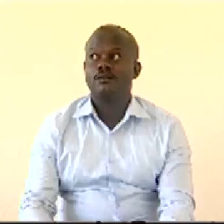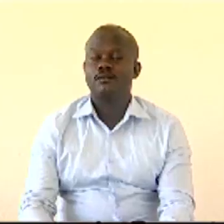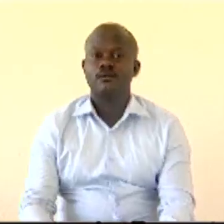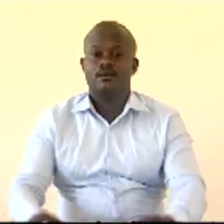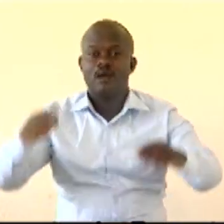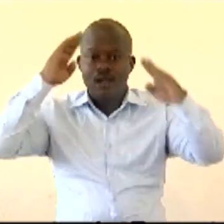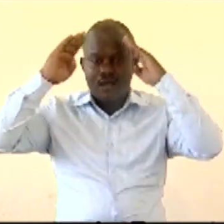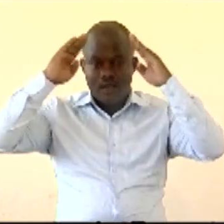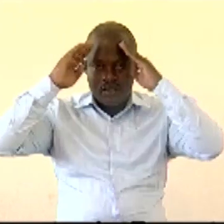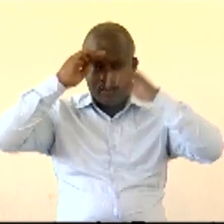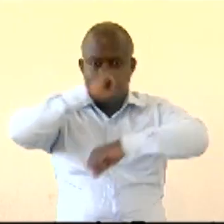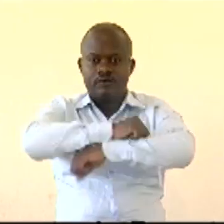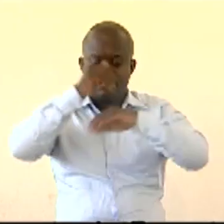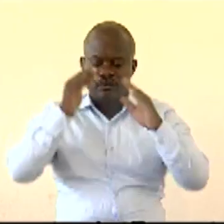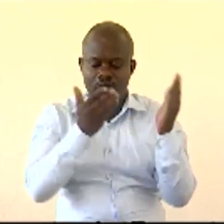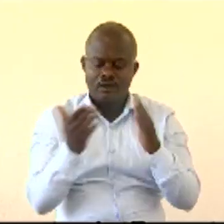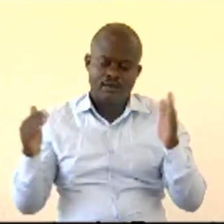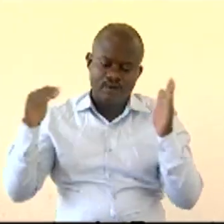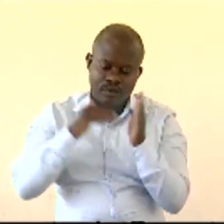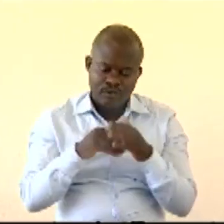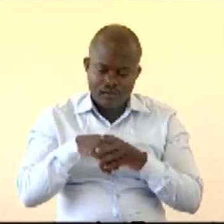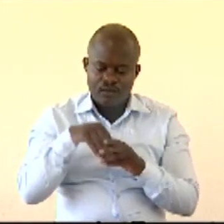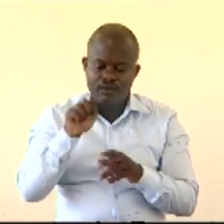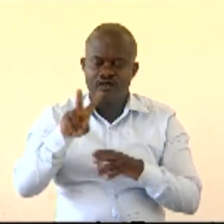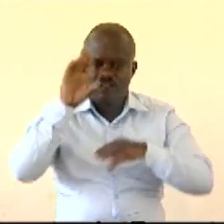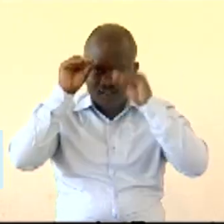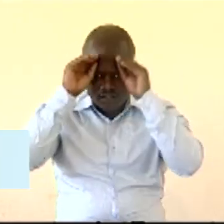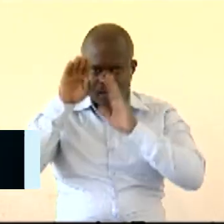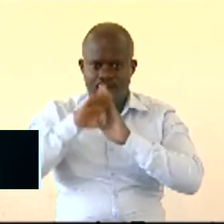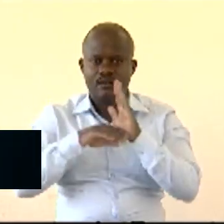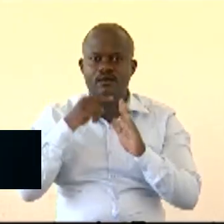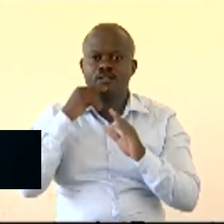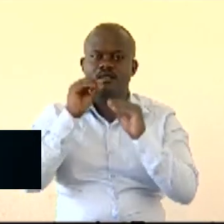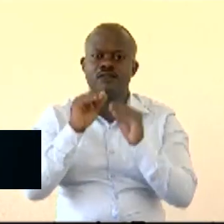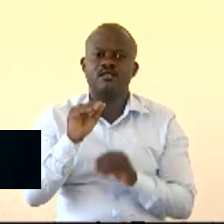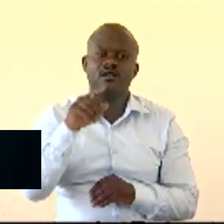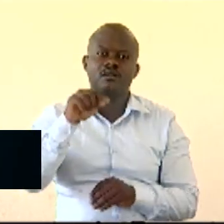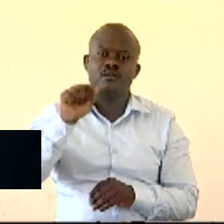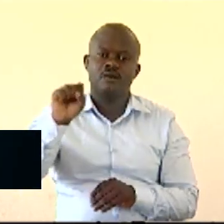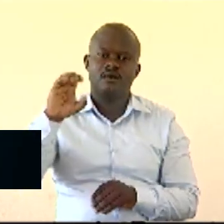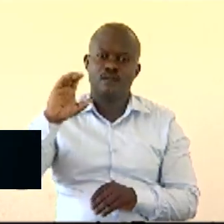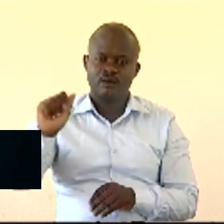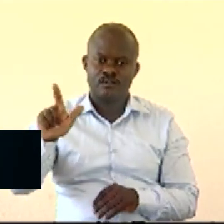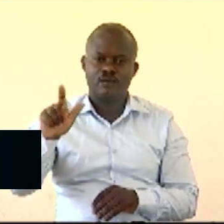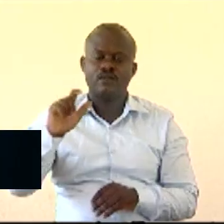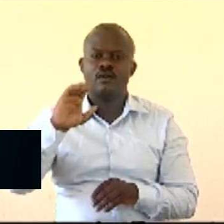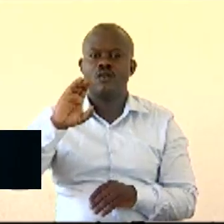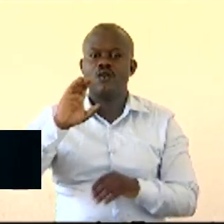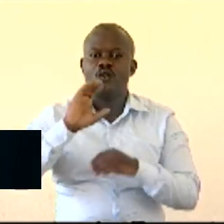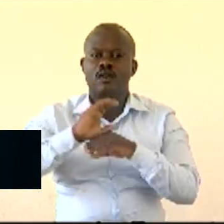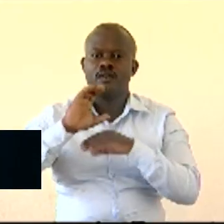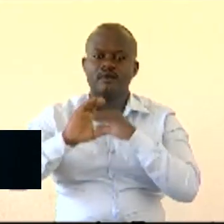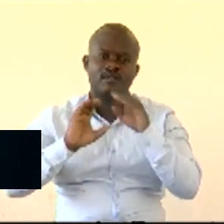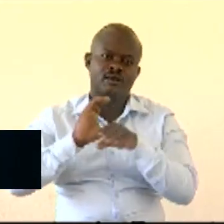Hello students, welcome again to the TV learning programs. This is Teacher Pascal, your chemistry teacher. Today I will